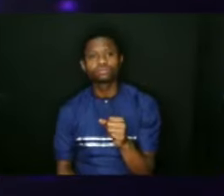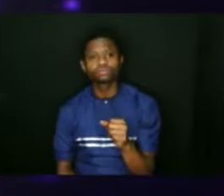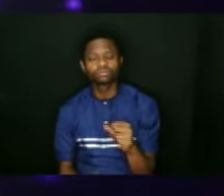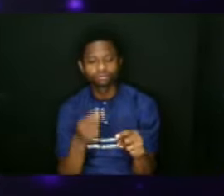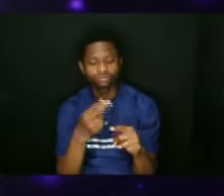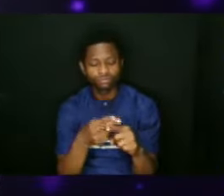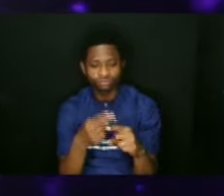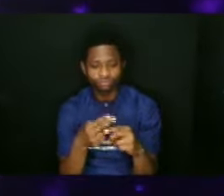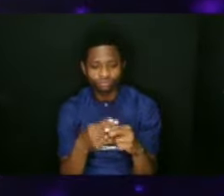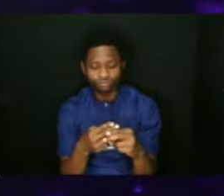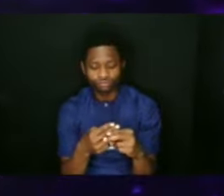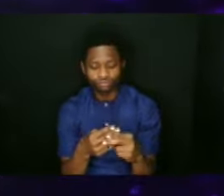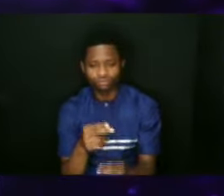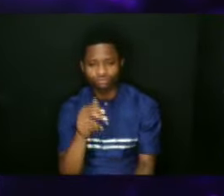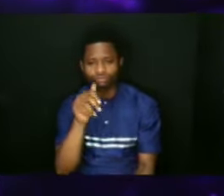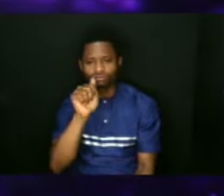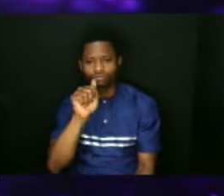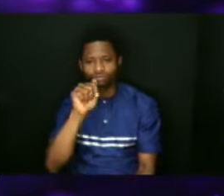called agate.